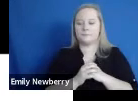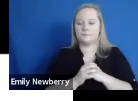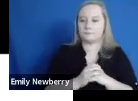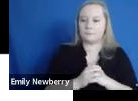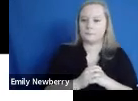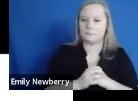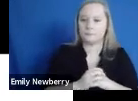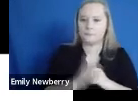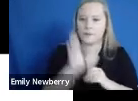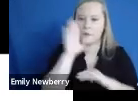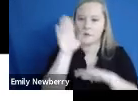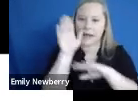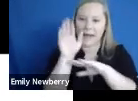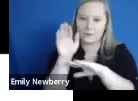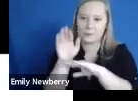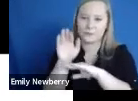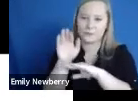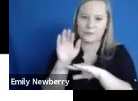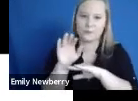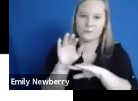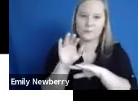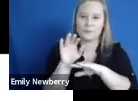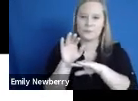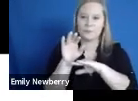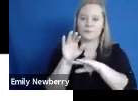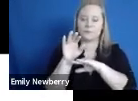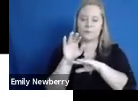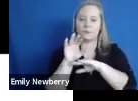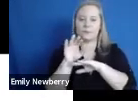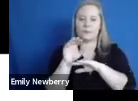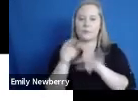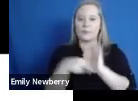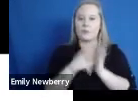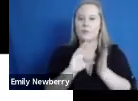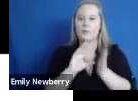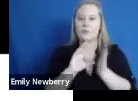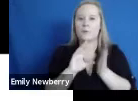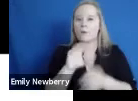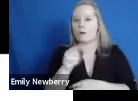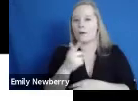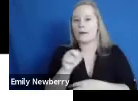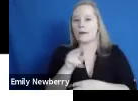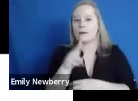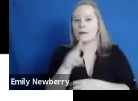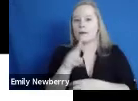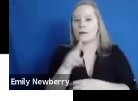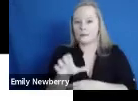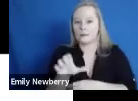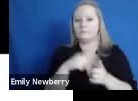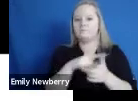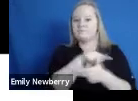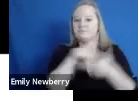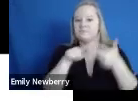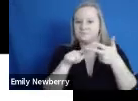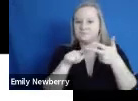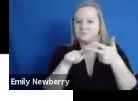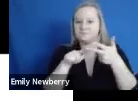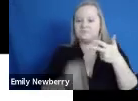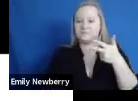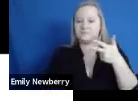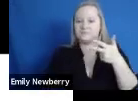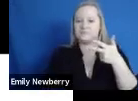Good afternoon, Shane. So I'll be going over the organic, small grains, and native foods. So the organic, we